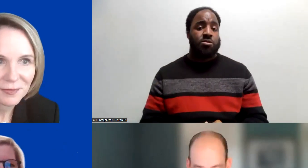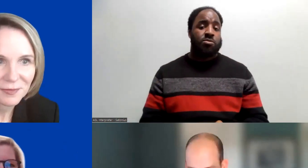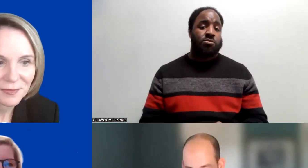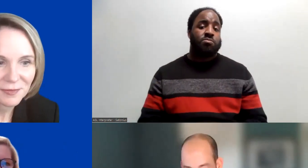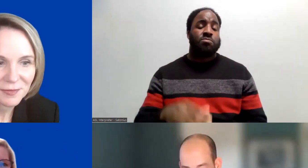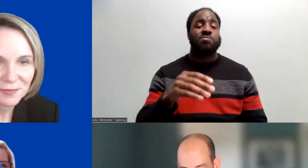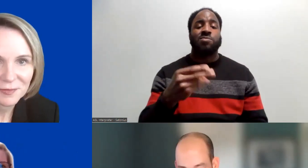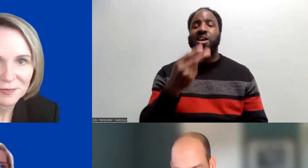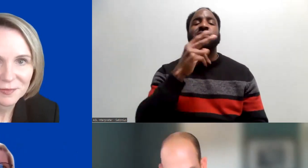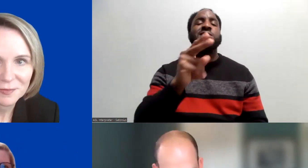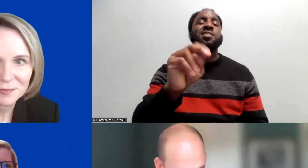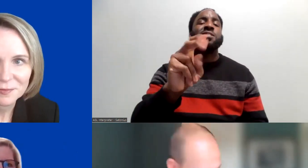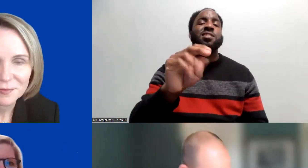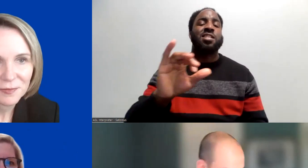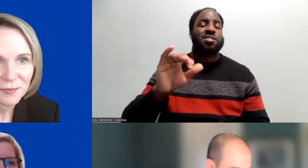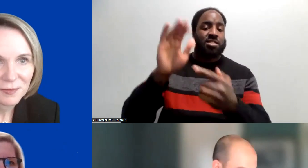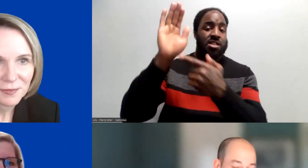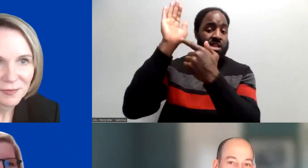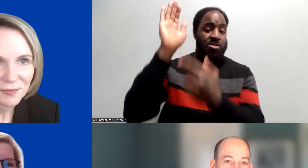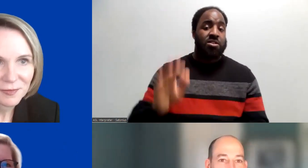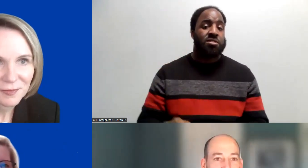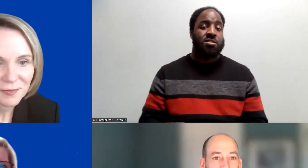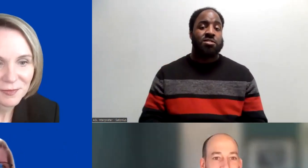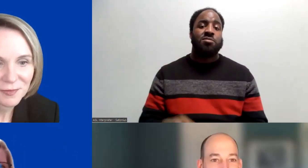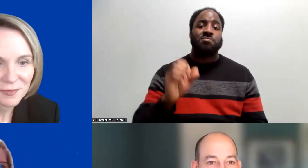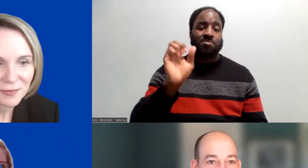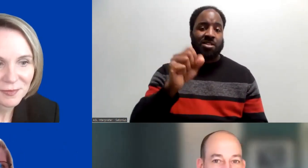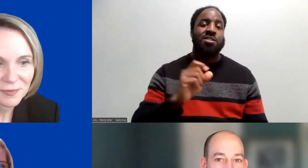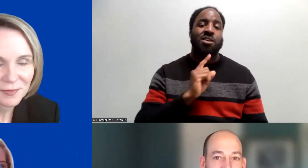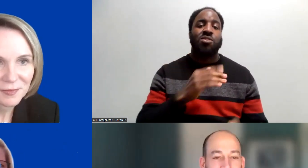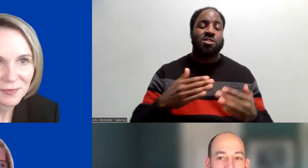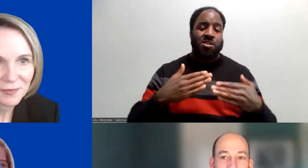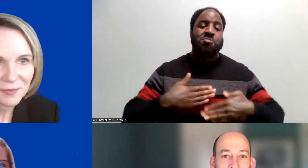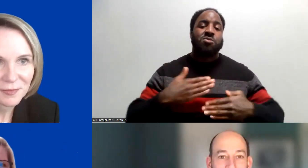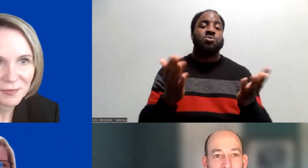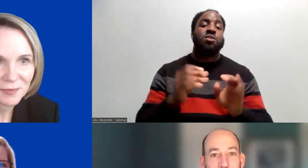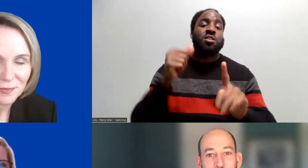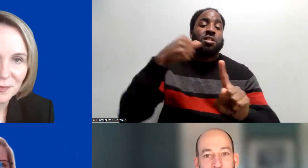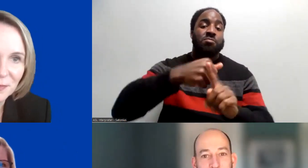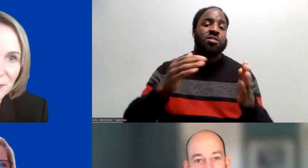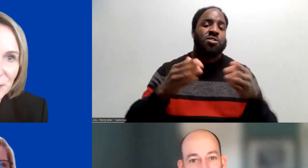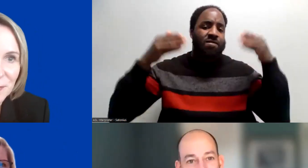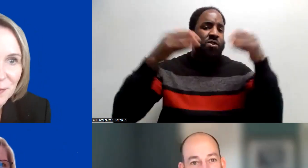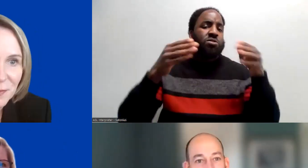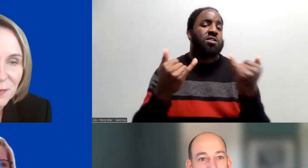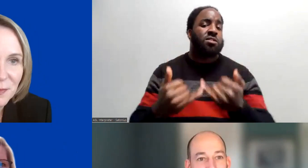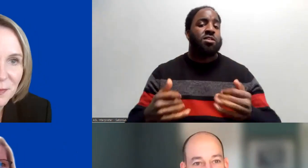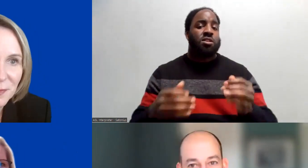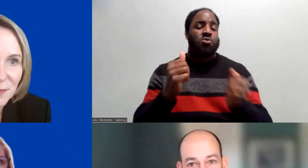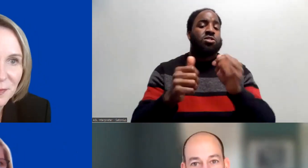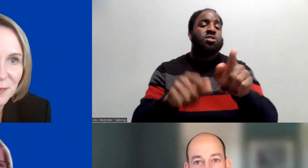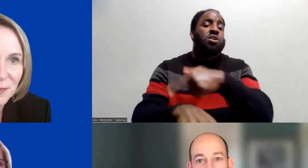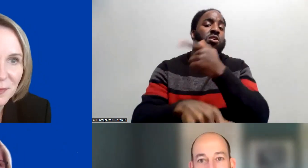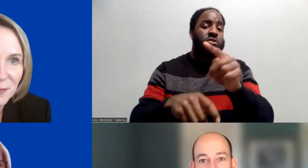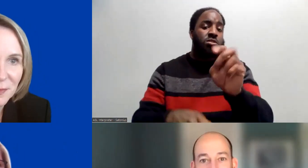Nancy, I see your hand raised. Yes, I really appreciate what Impact is really focusing on today, which is long-term services